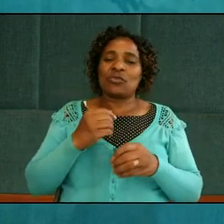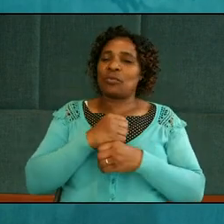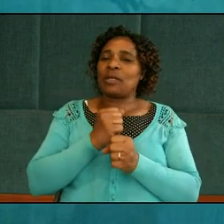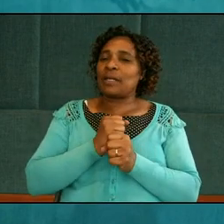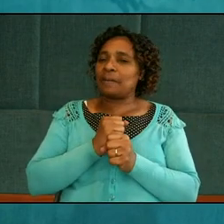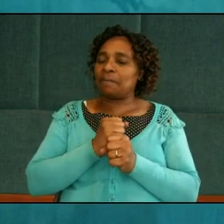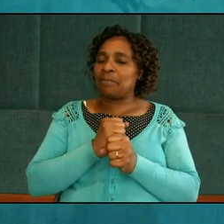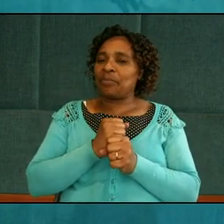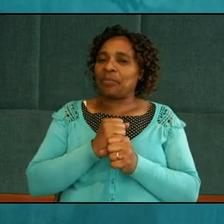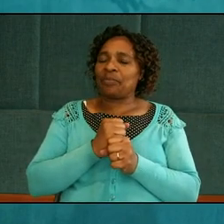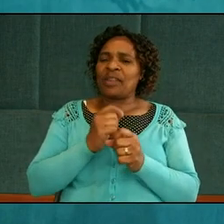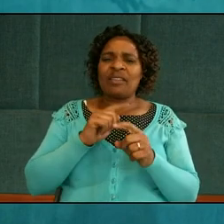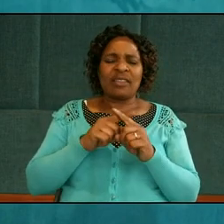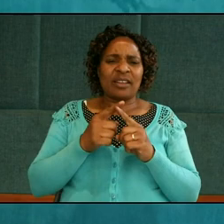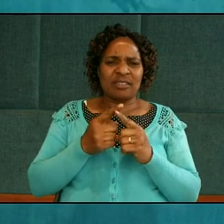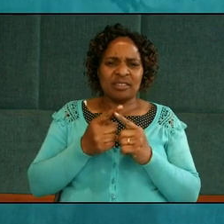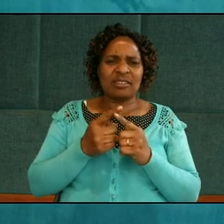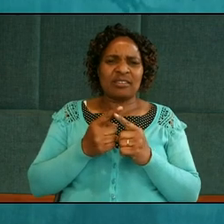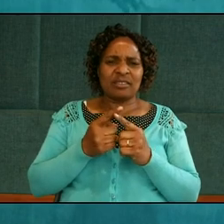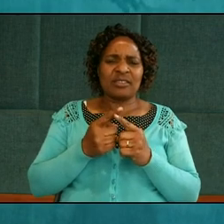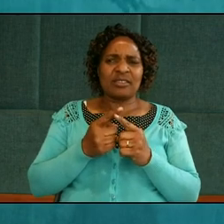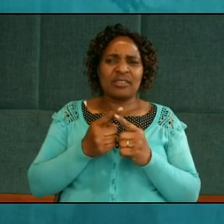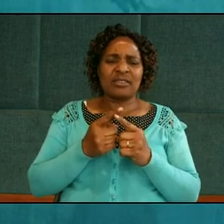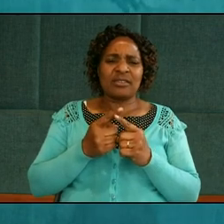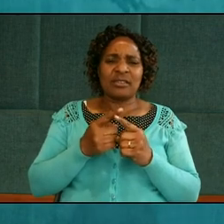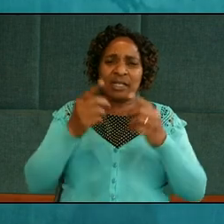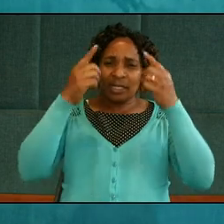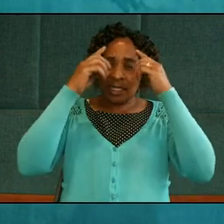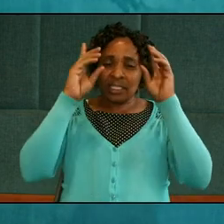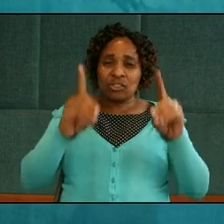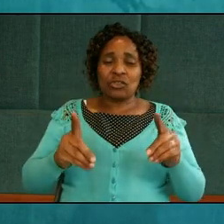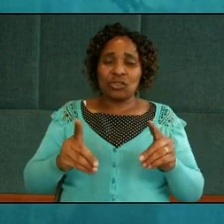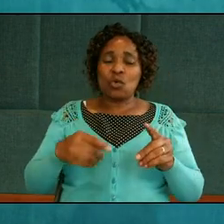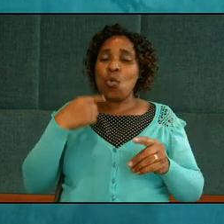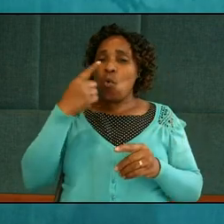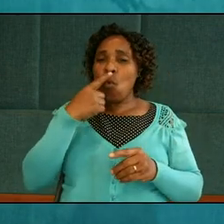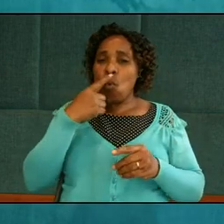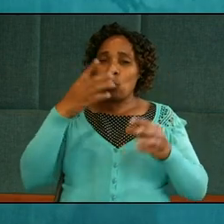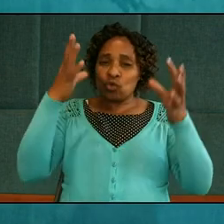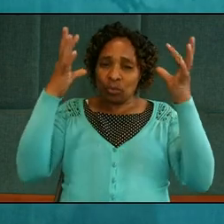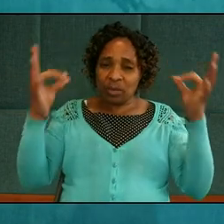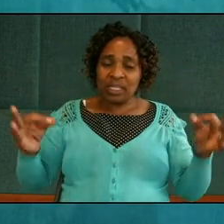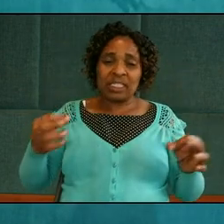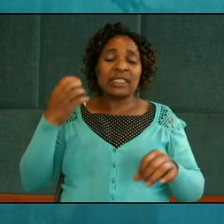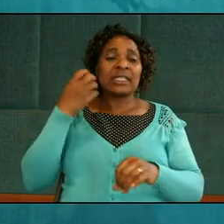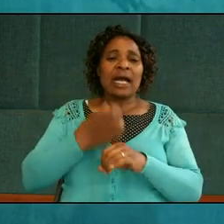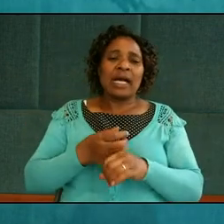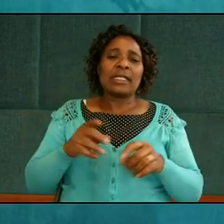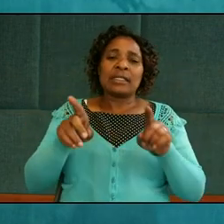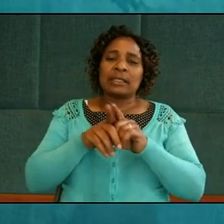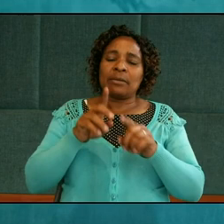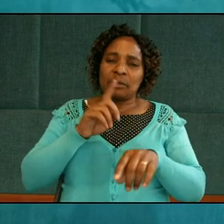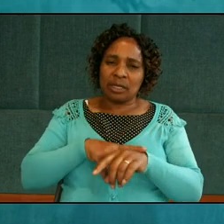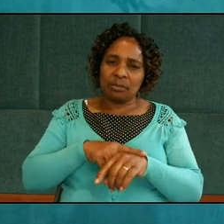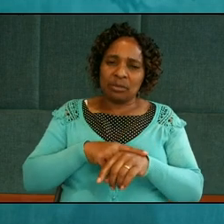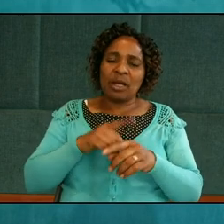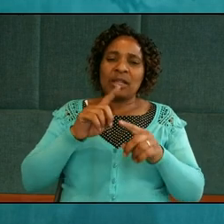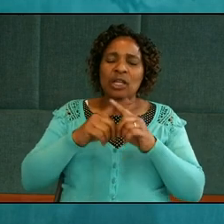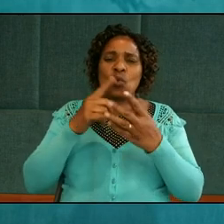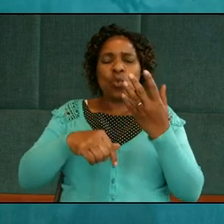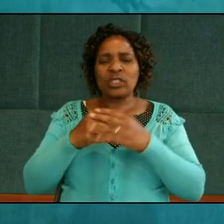Then, yeah, of course, the decision to whom to marry is very difficult, and also what career to